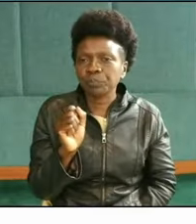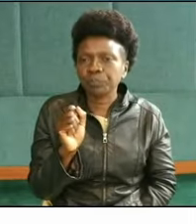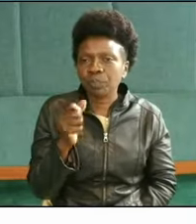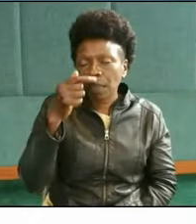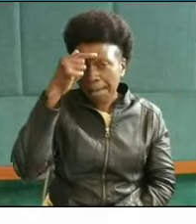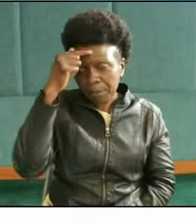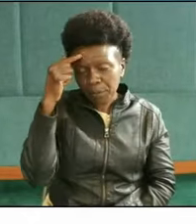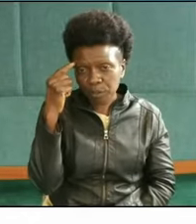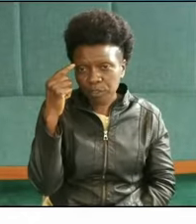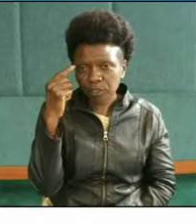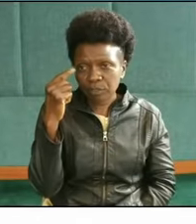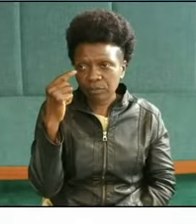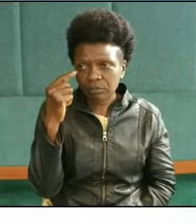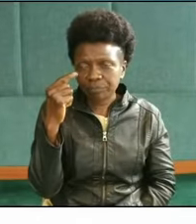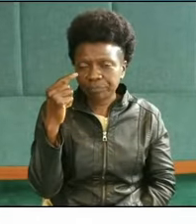because